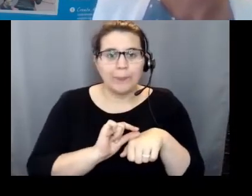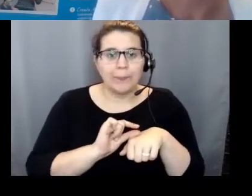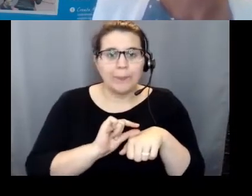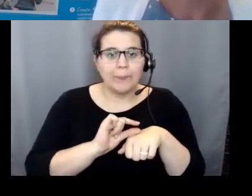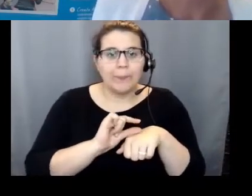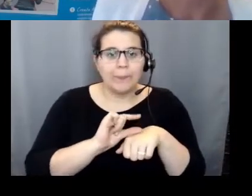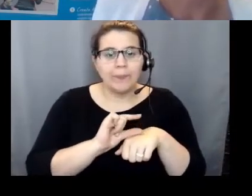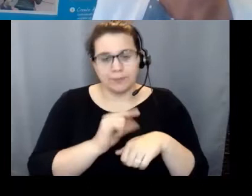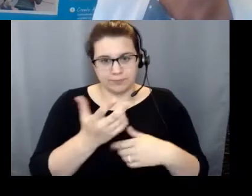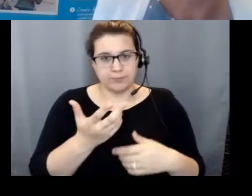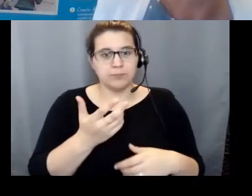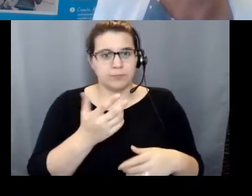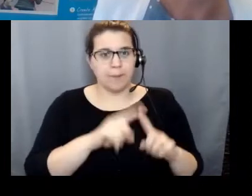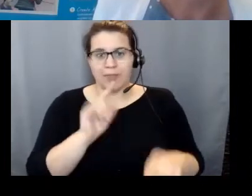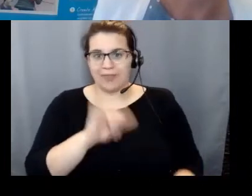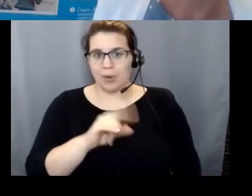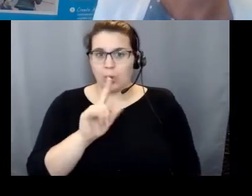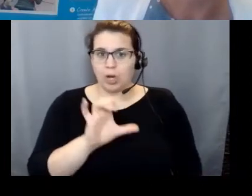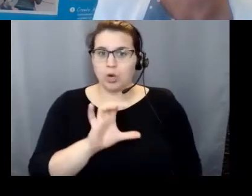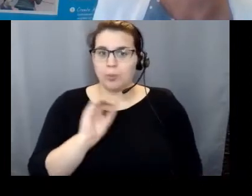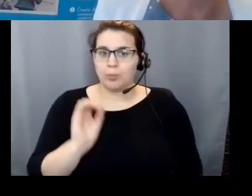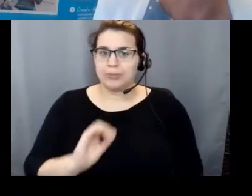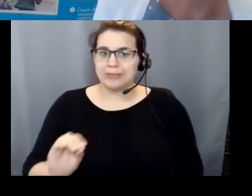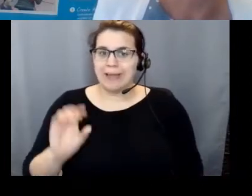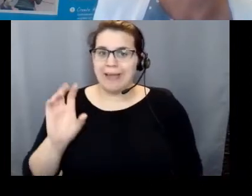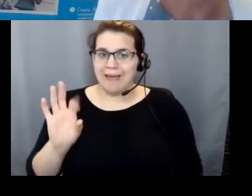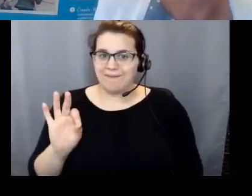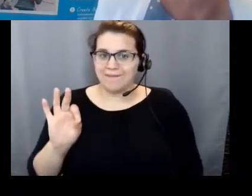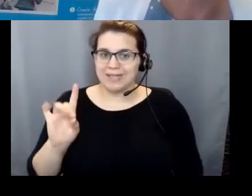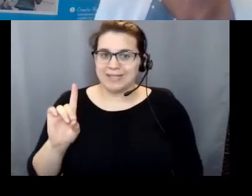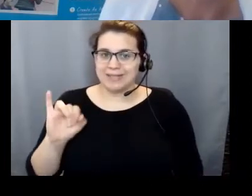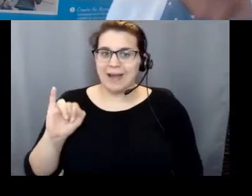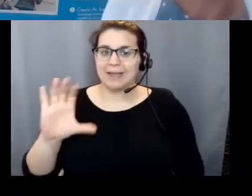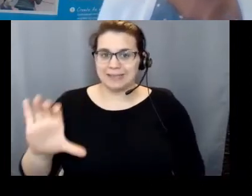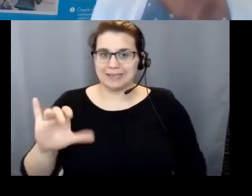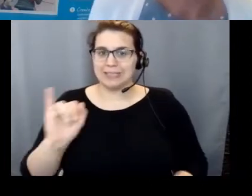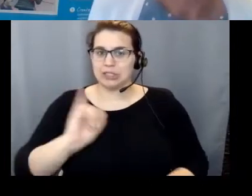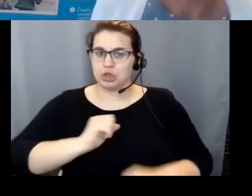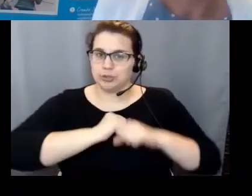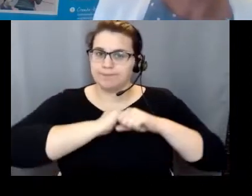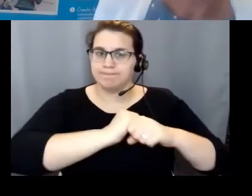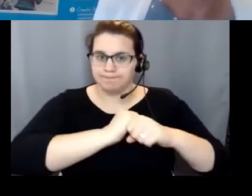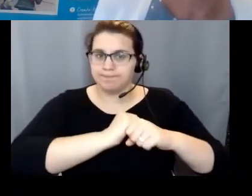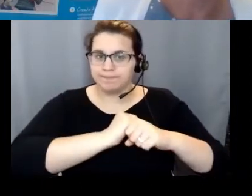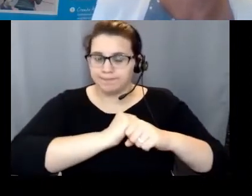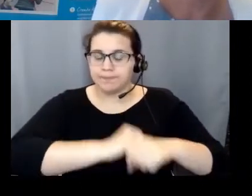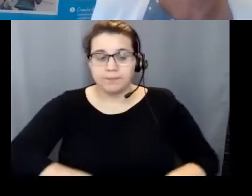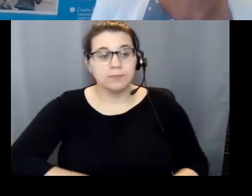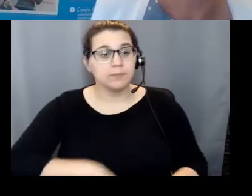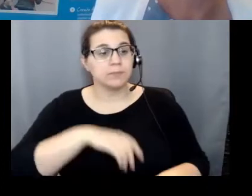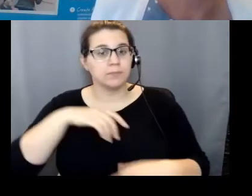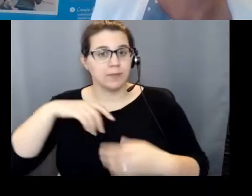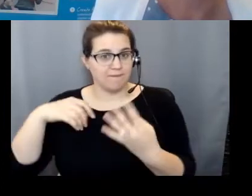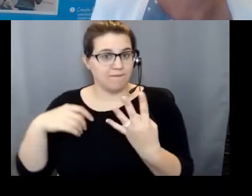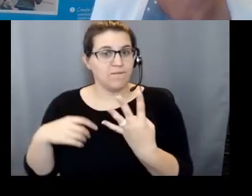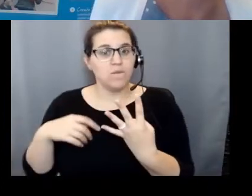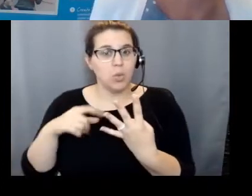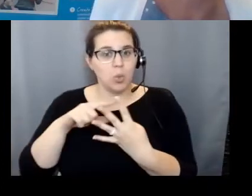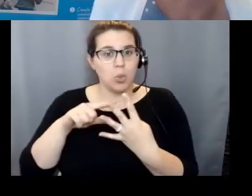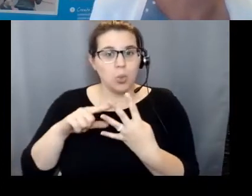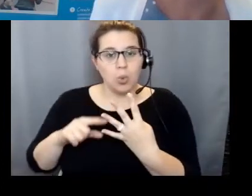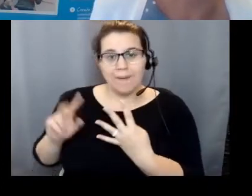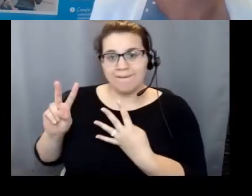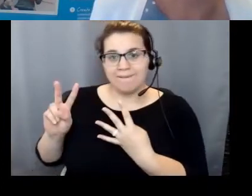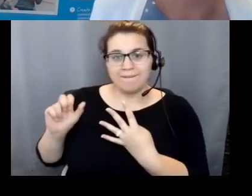a 100% FDIC insured option in which the principal is protected. And then you have 4 Vanguard mutual